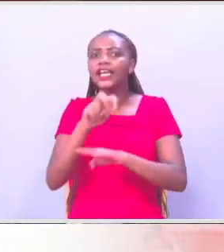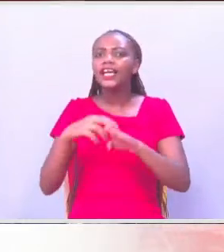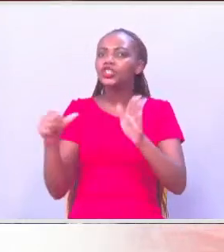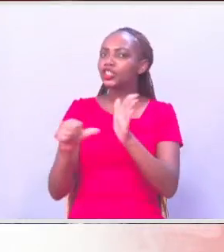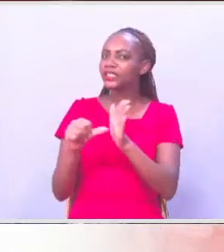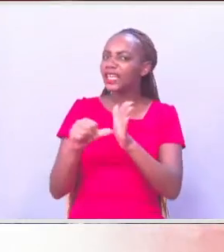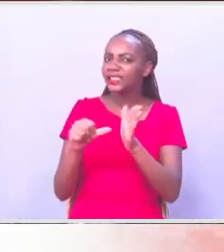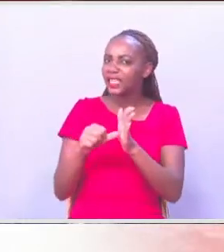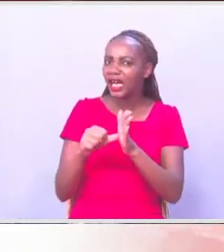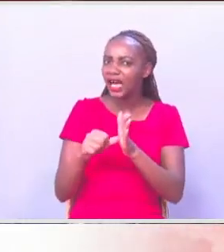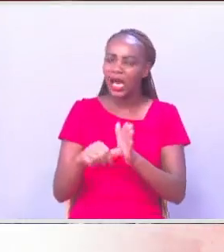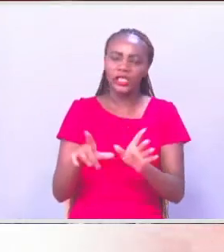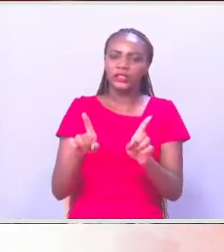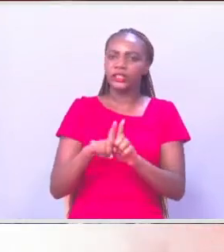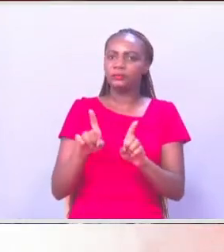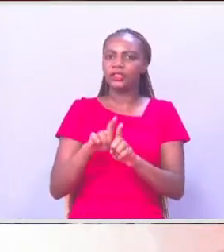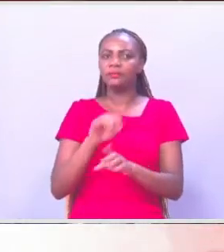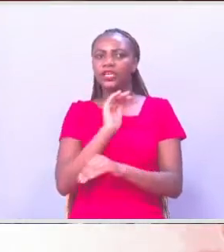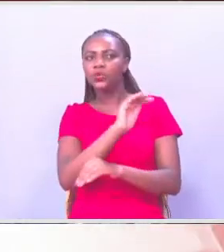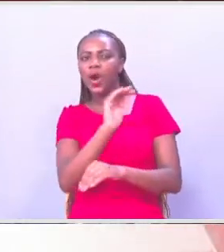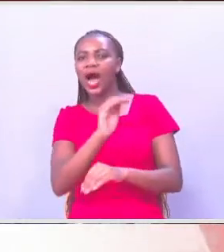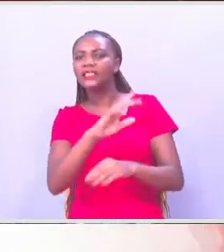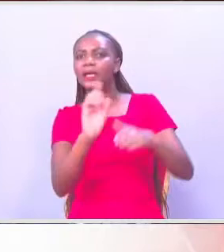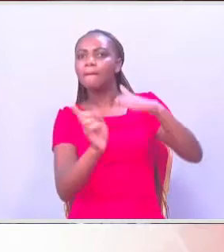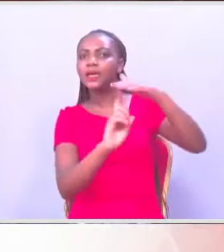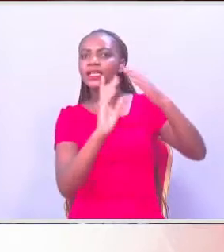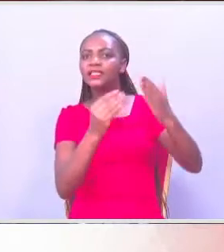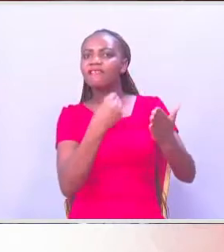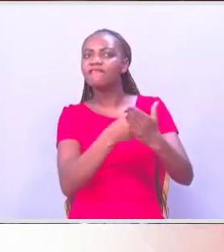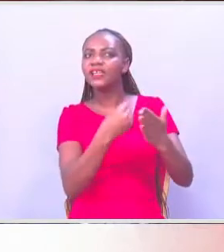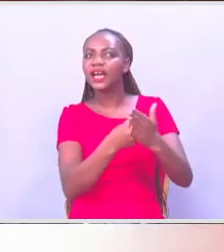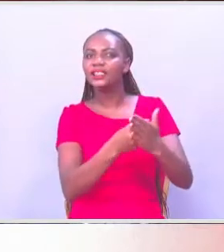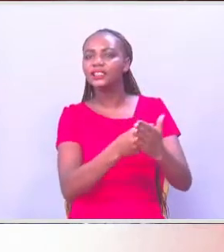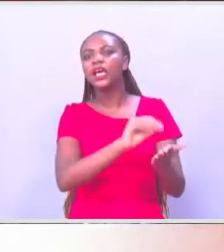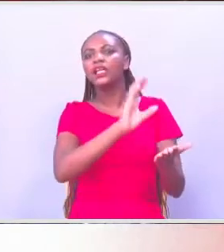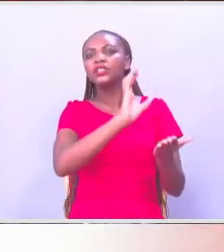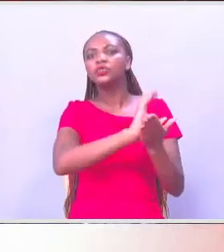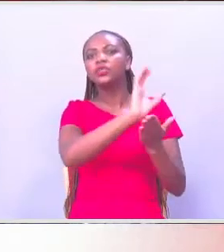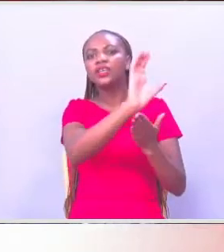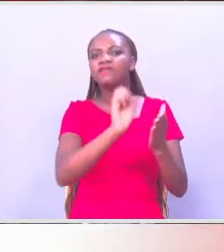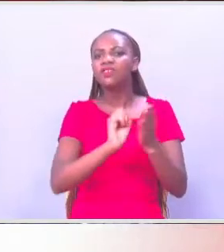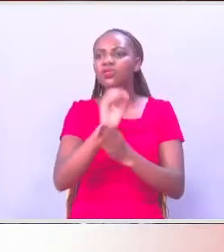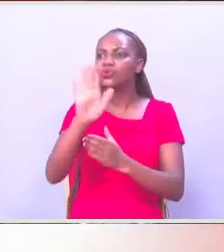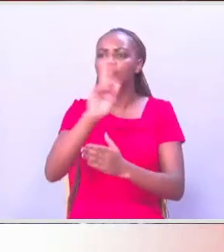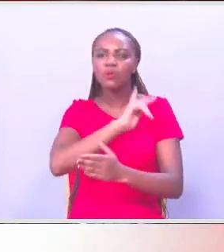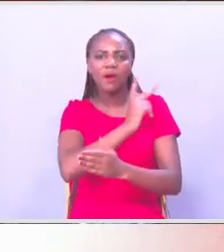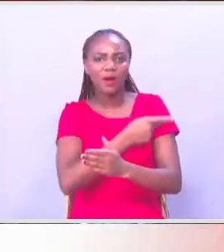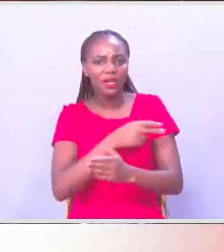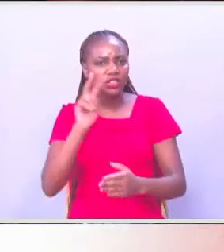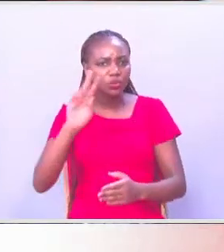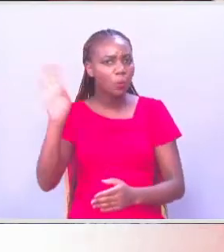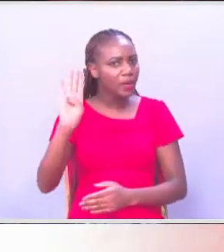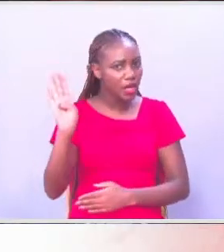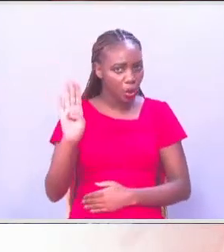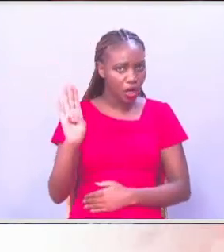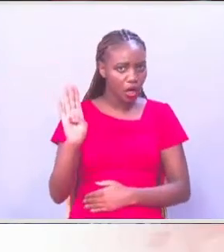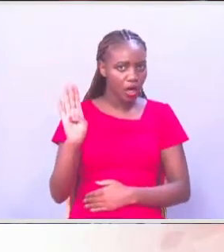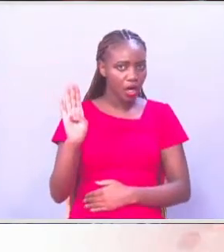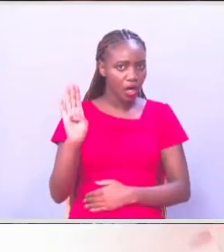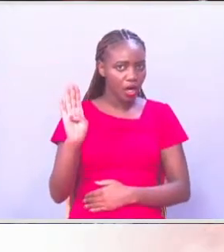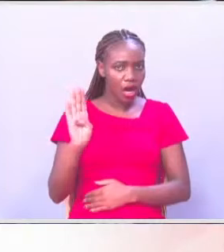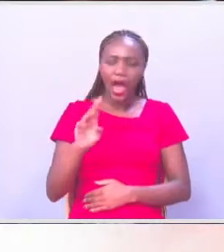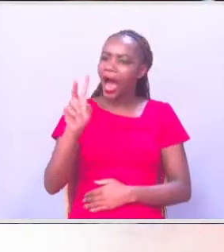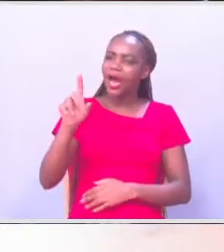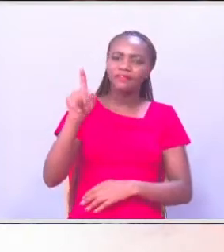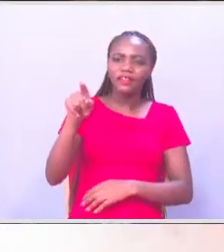President, you cannot ask the Minister for Finance to give, through your powers, 2 billion shilling, and the 2